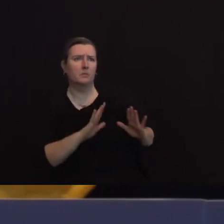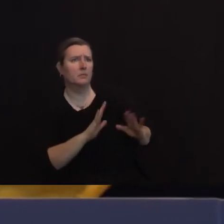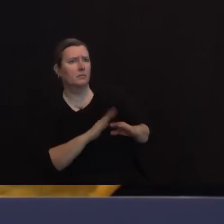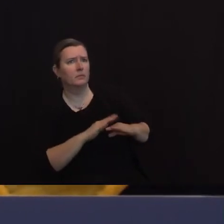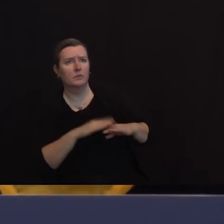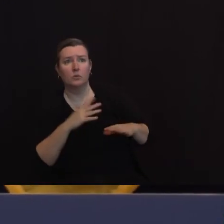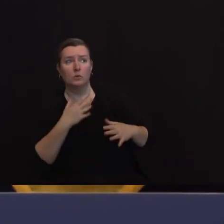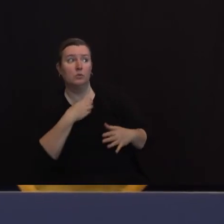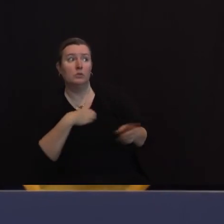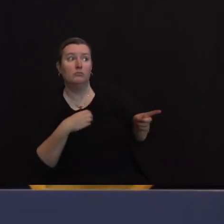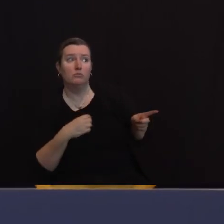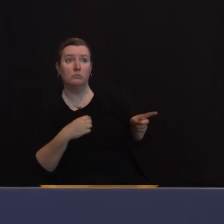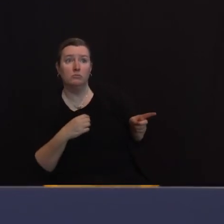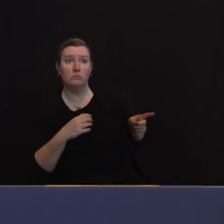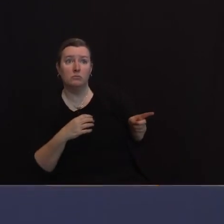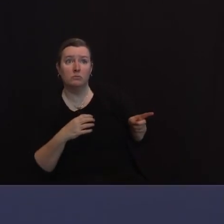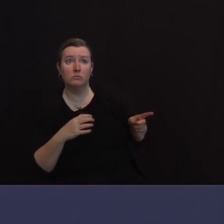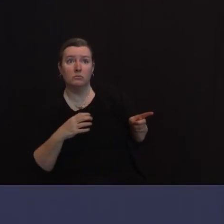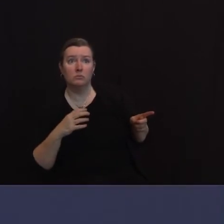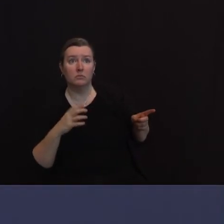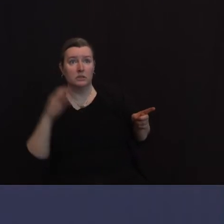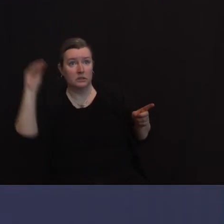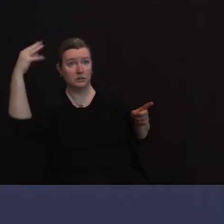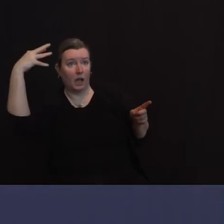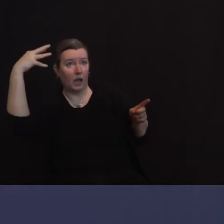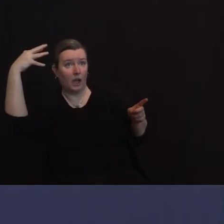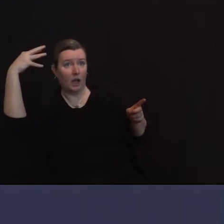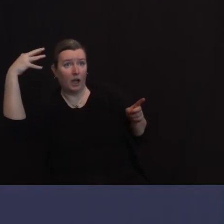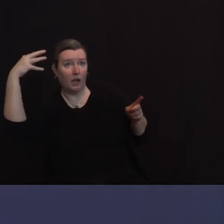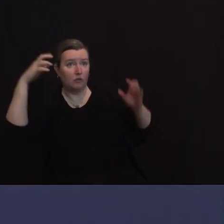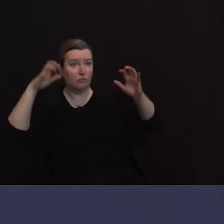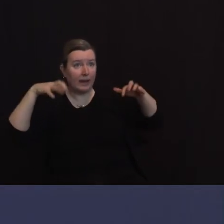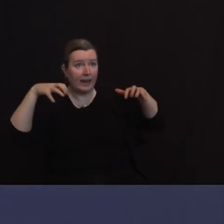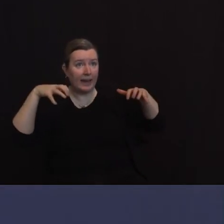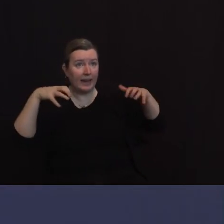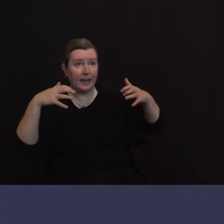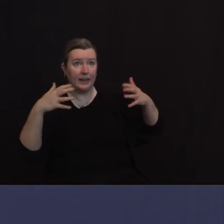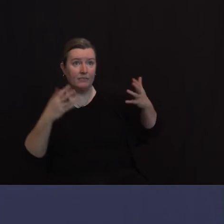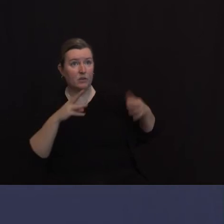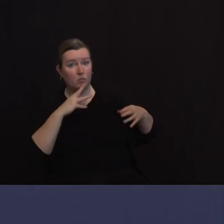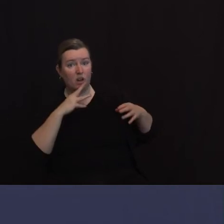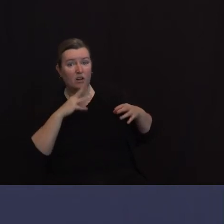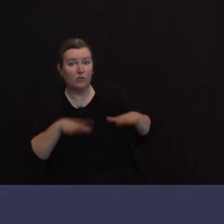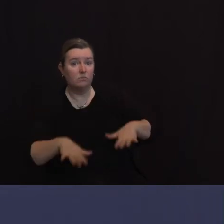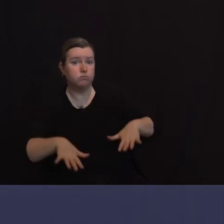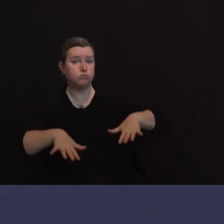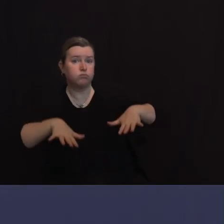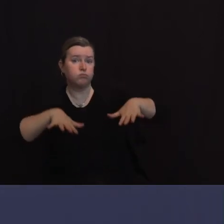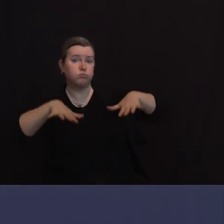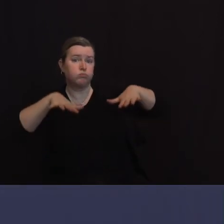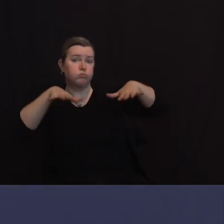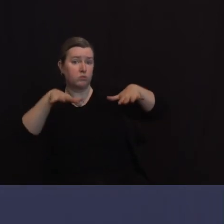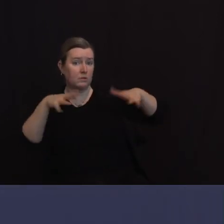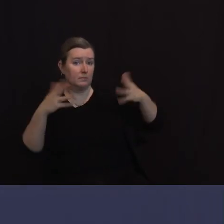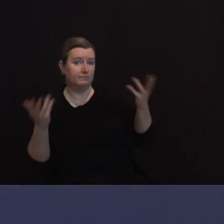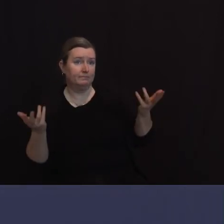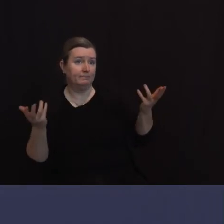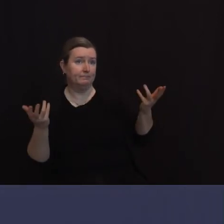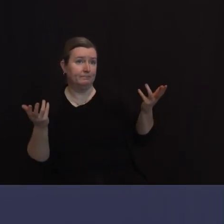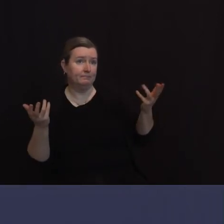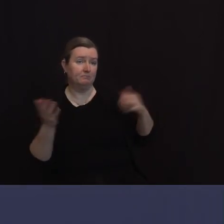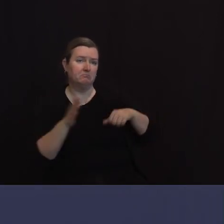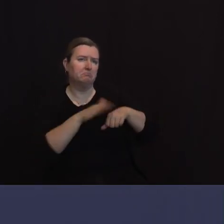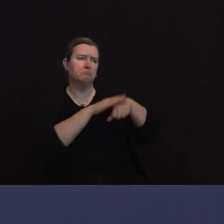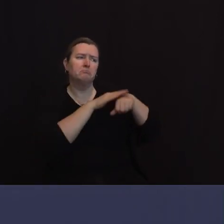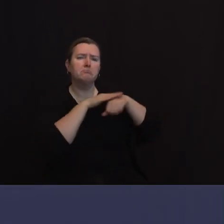With the sunshine and rain, we probably have some risks of some flash flooding, which folks need to be, particularly in the low-lying areas,